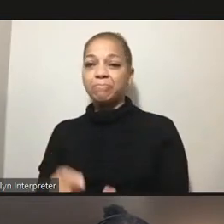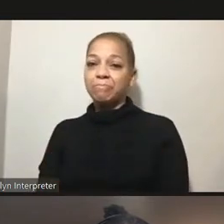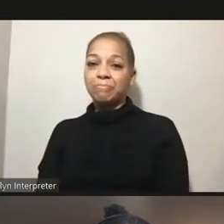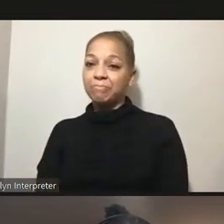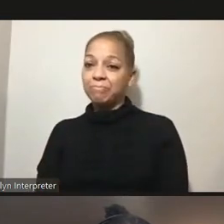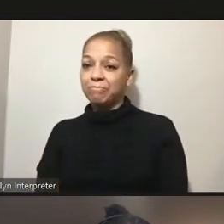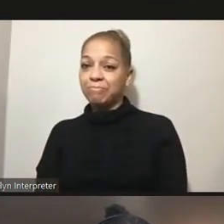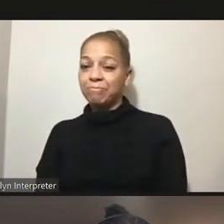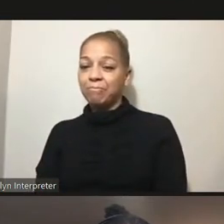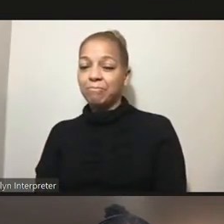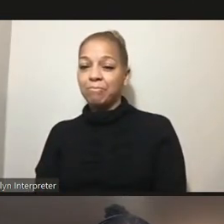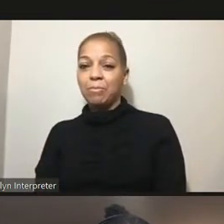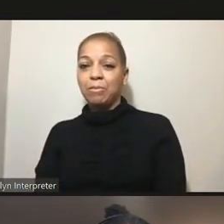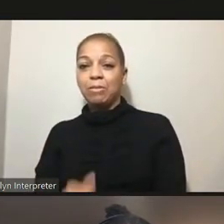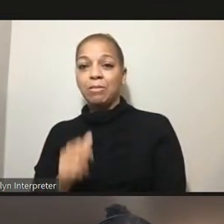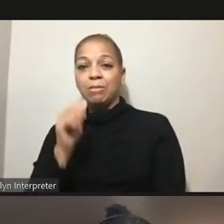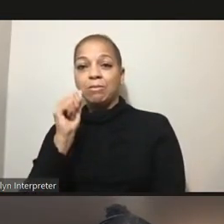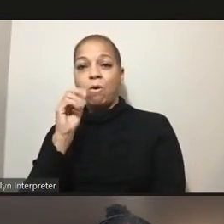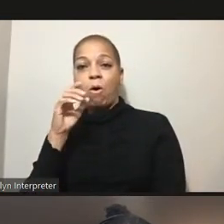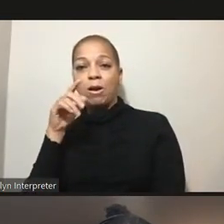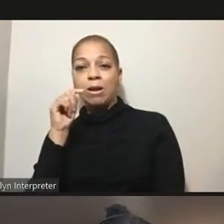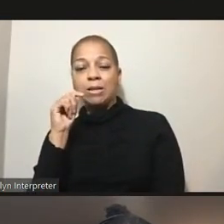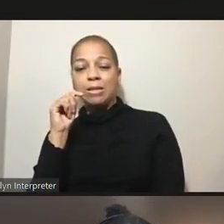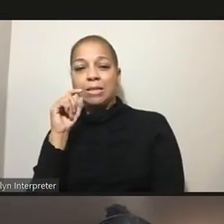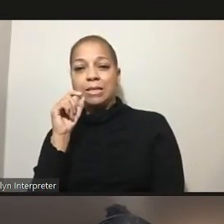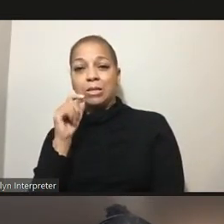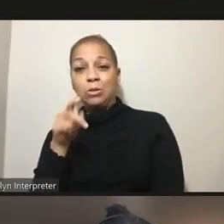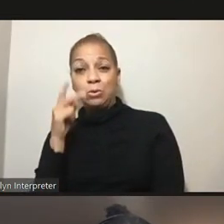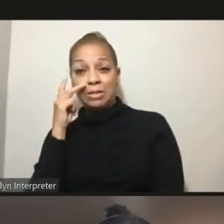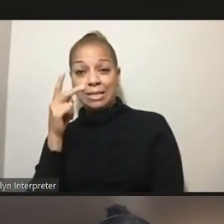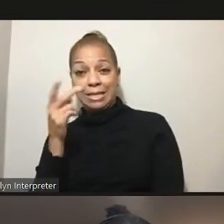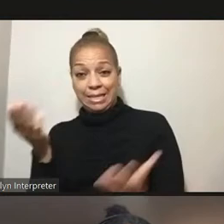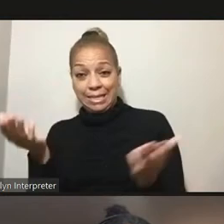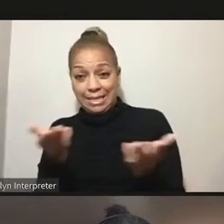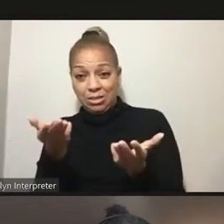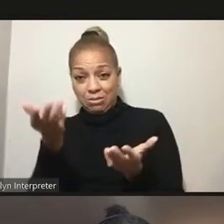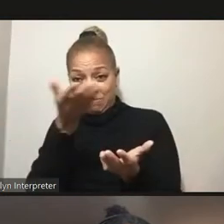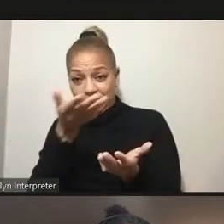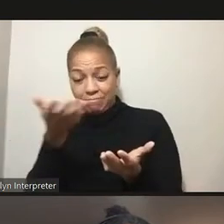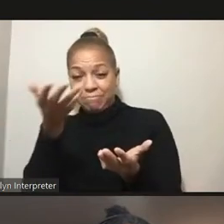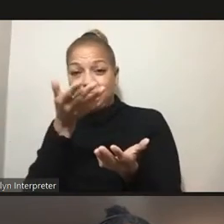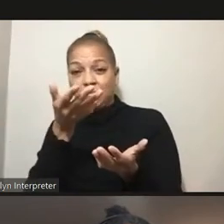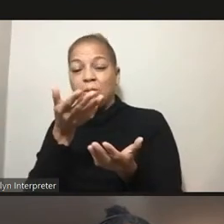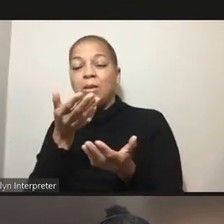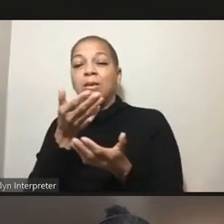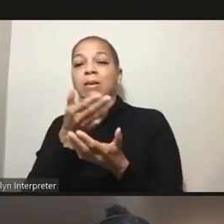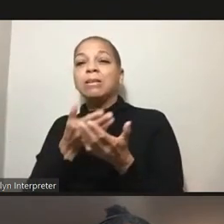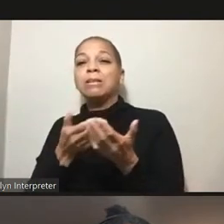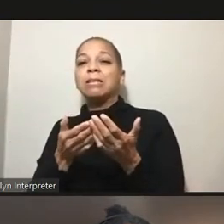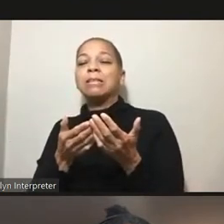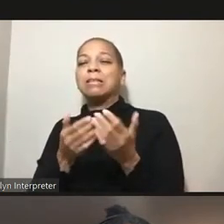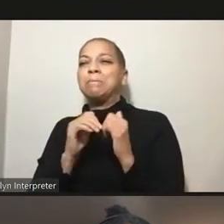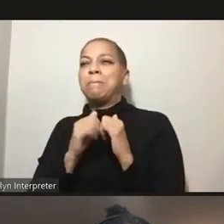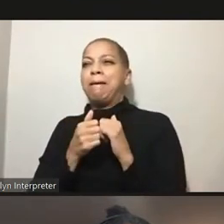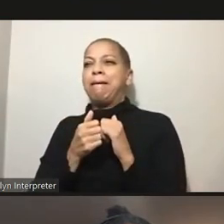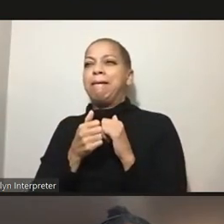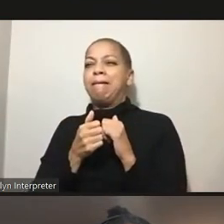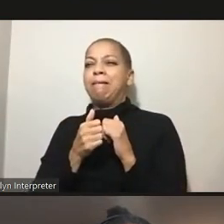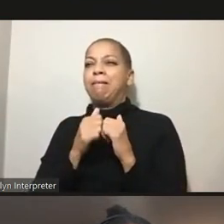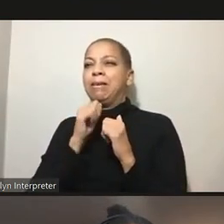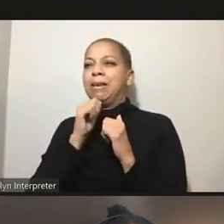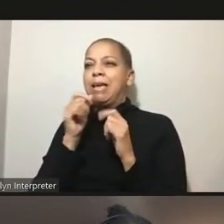the artist, right? The artists that you see here are somehow not as,